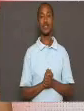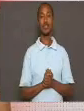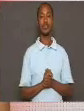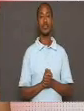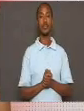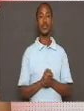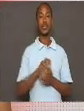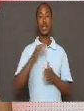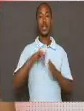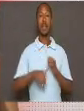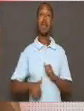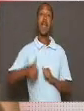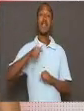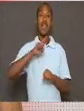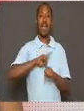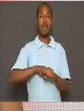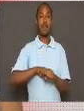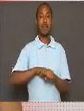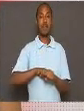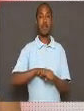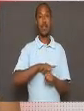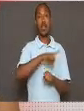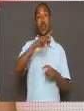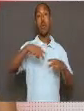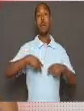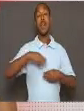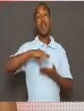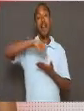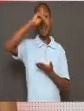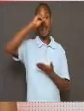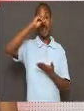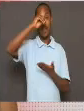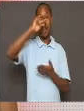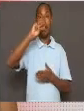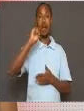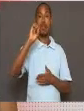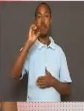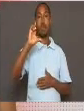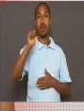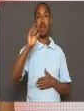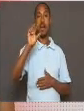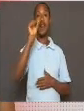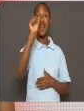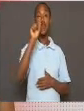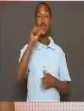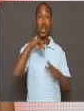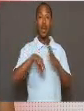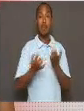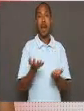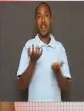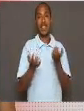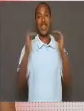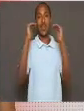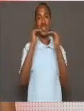In the meantime, you have been learning about molar ratios in balanced